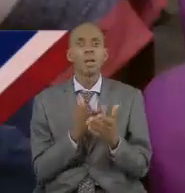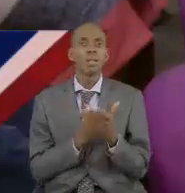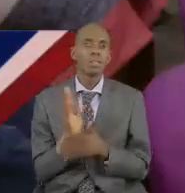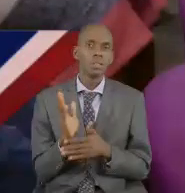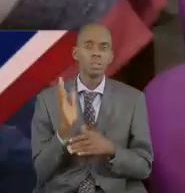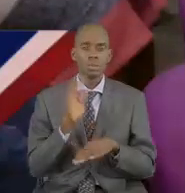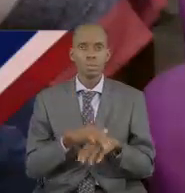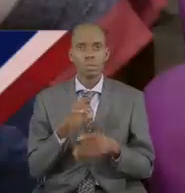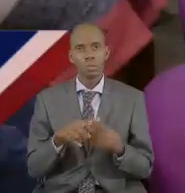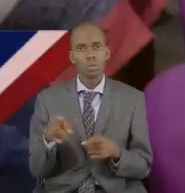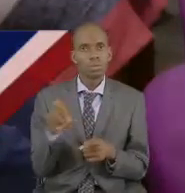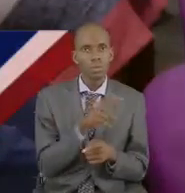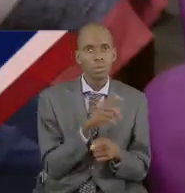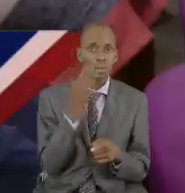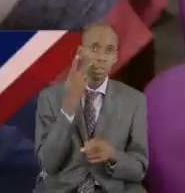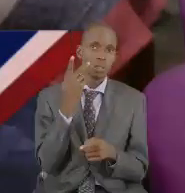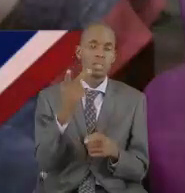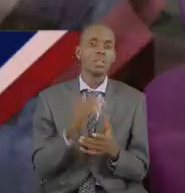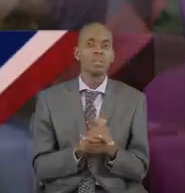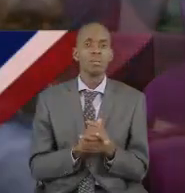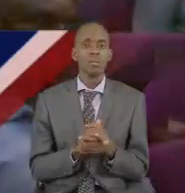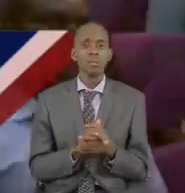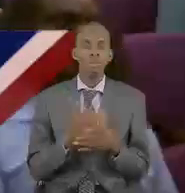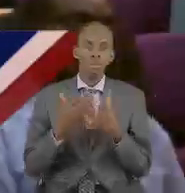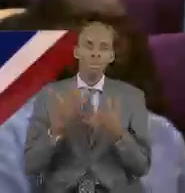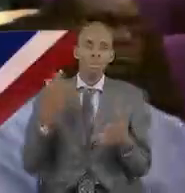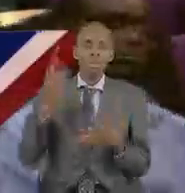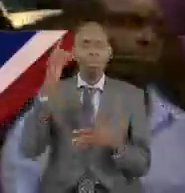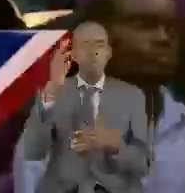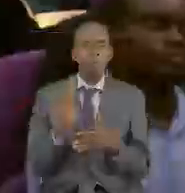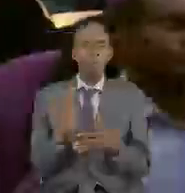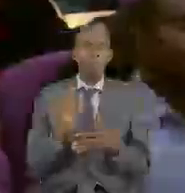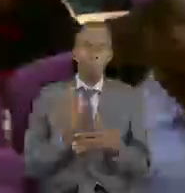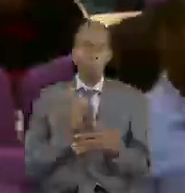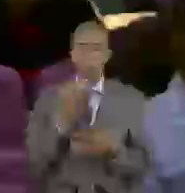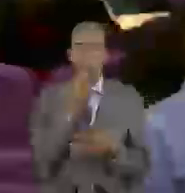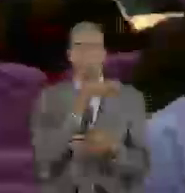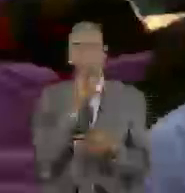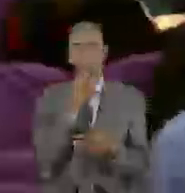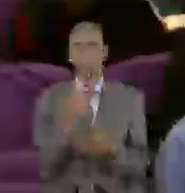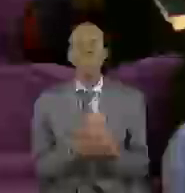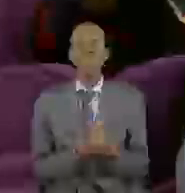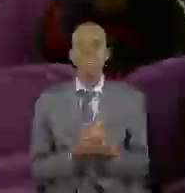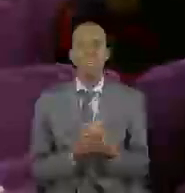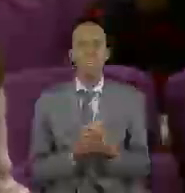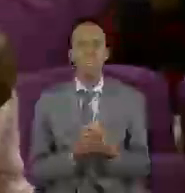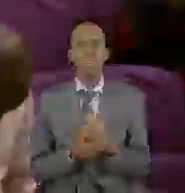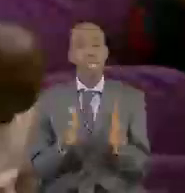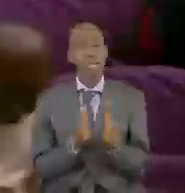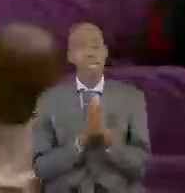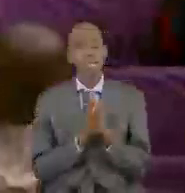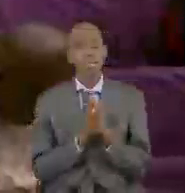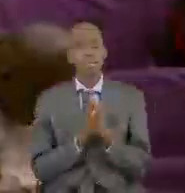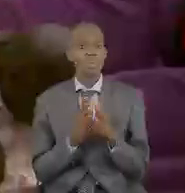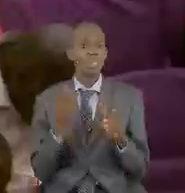you. Behold, before God, I lie not. As a